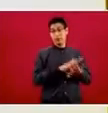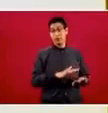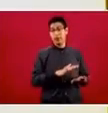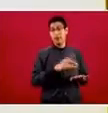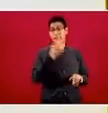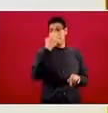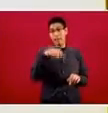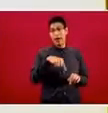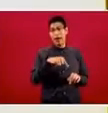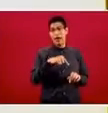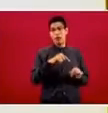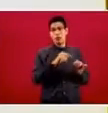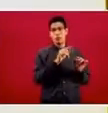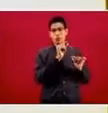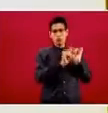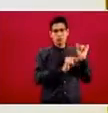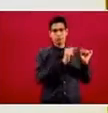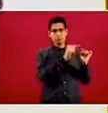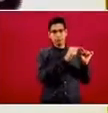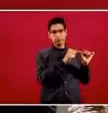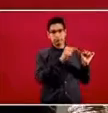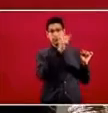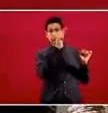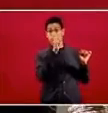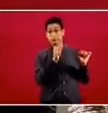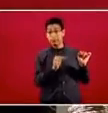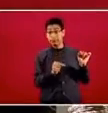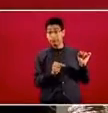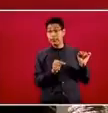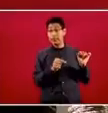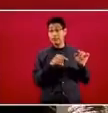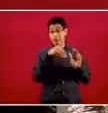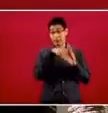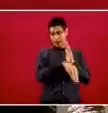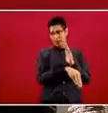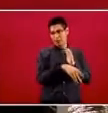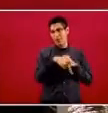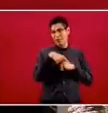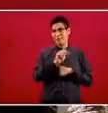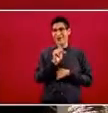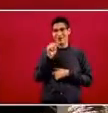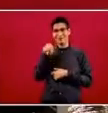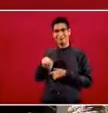and a lot of them most probably getting close to the